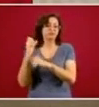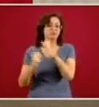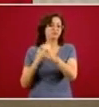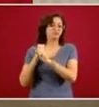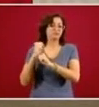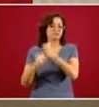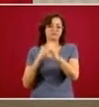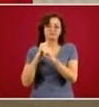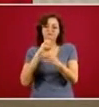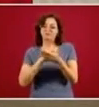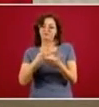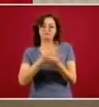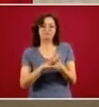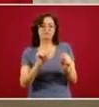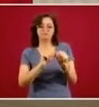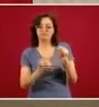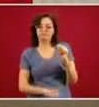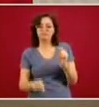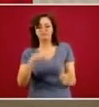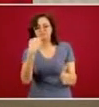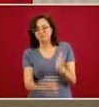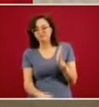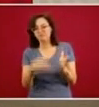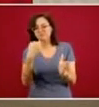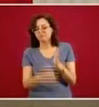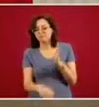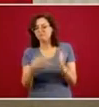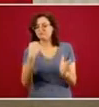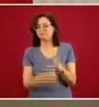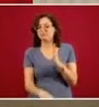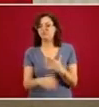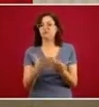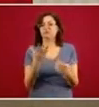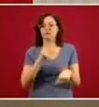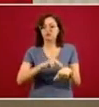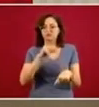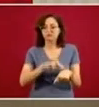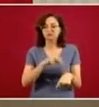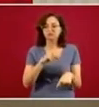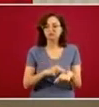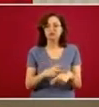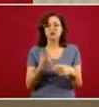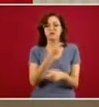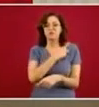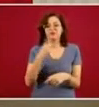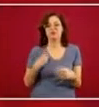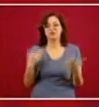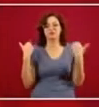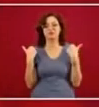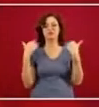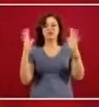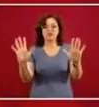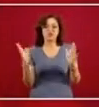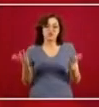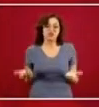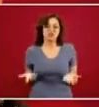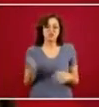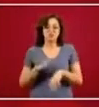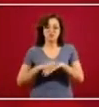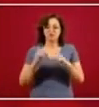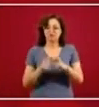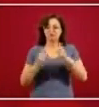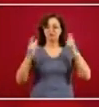has been thoroughly documented for several years. There have been international reports that state that